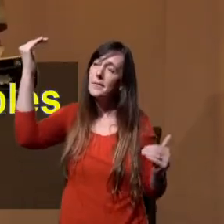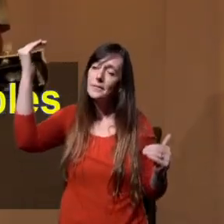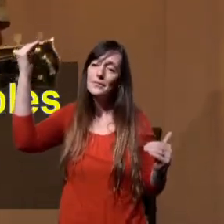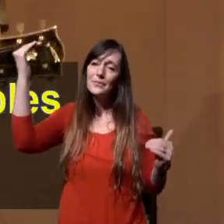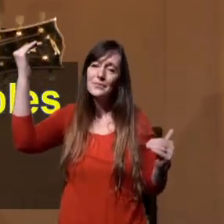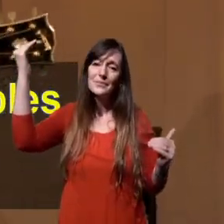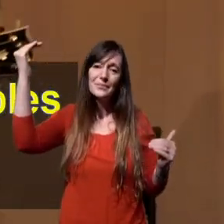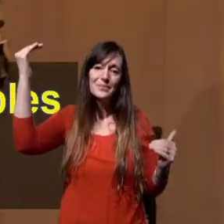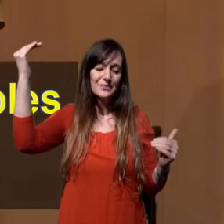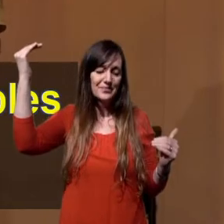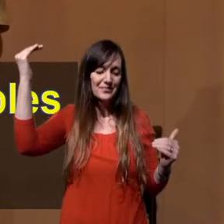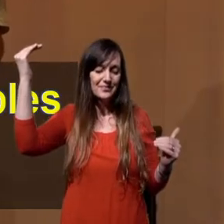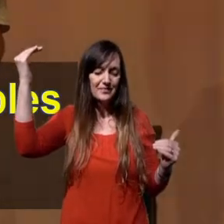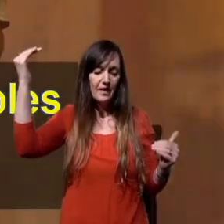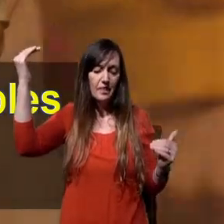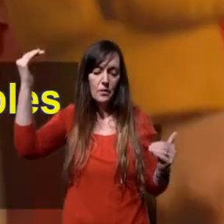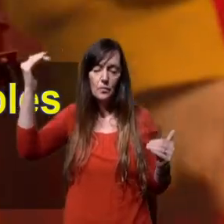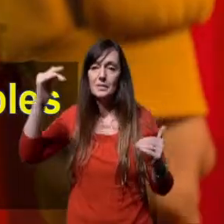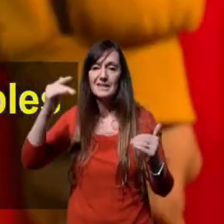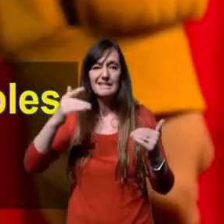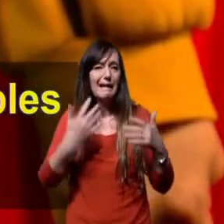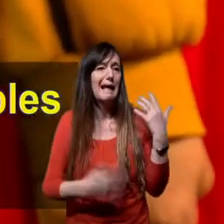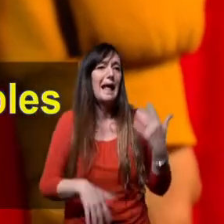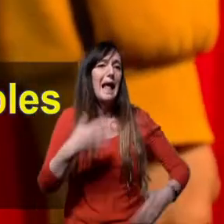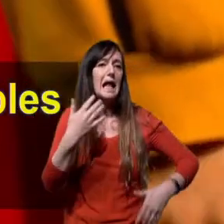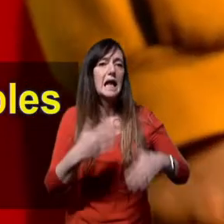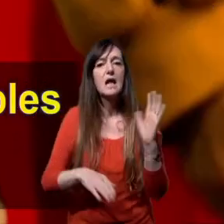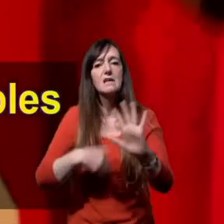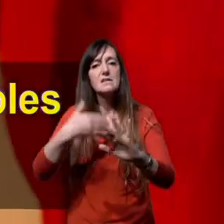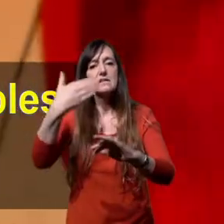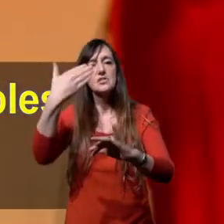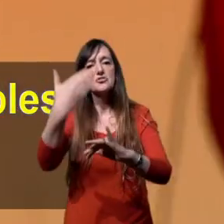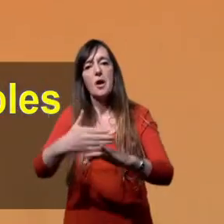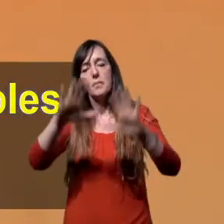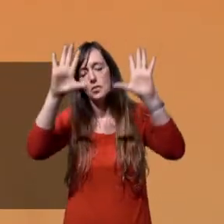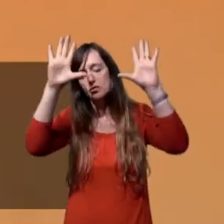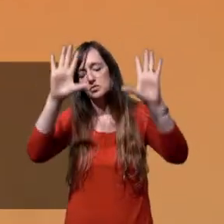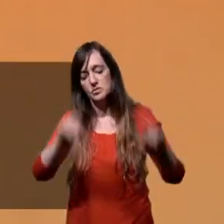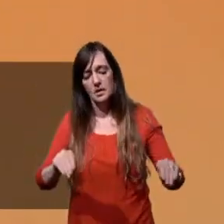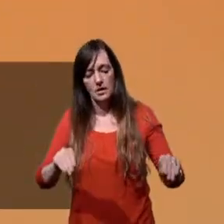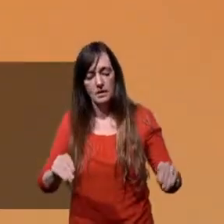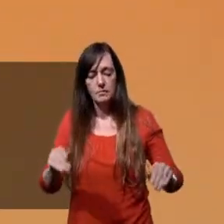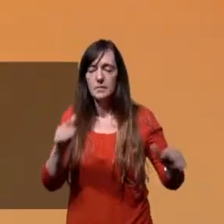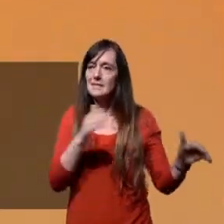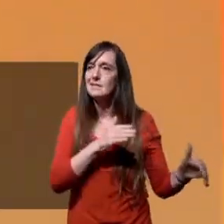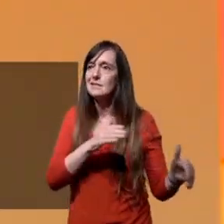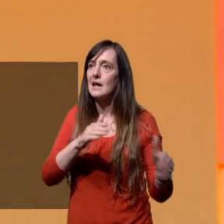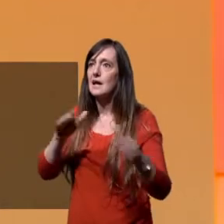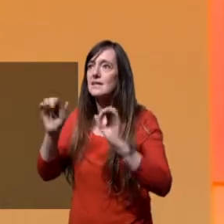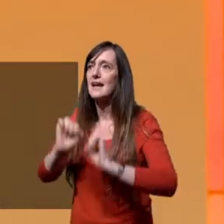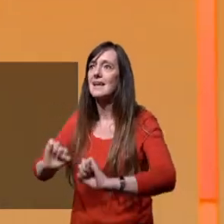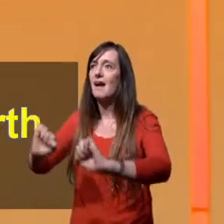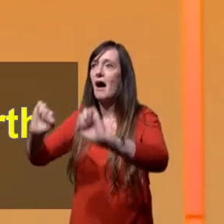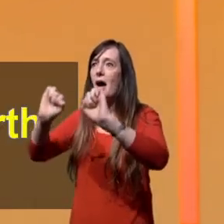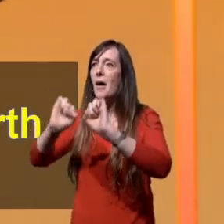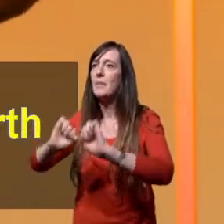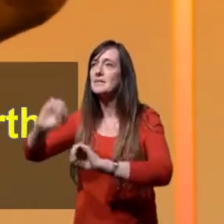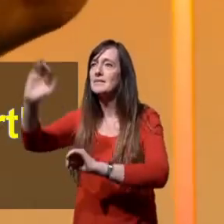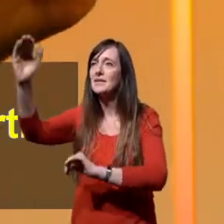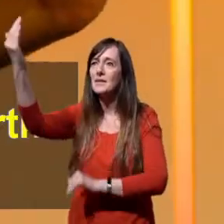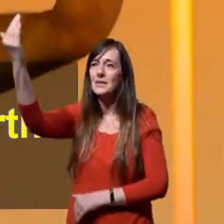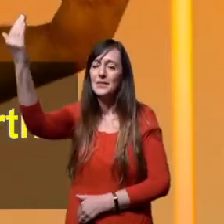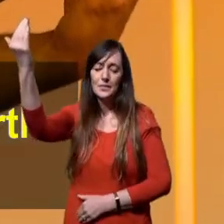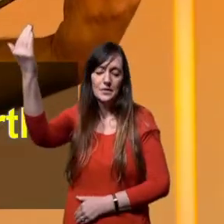compare. And there will be an end to his troubles, but until that day